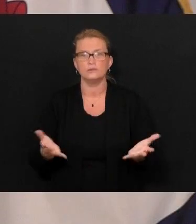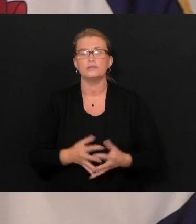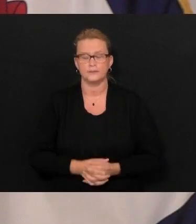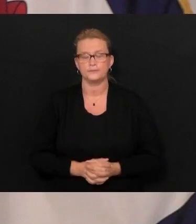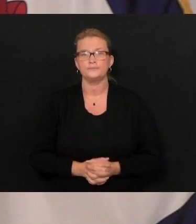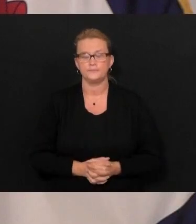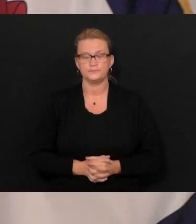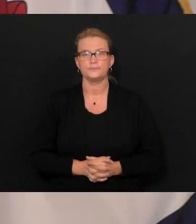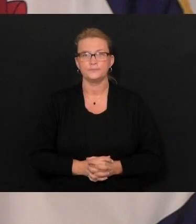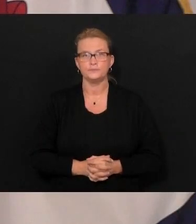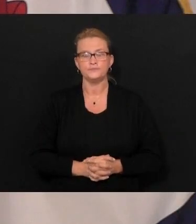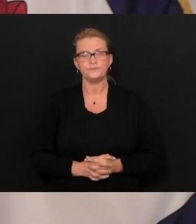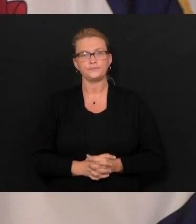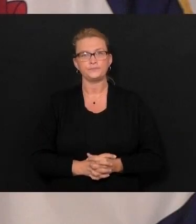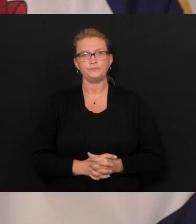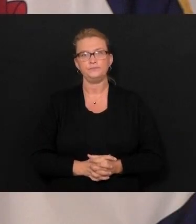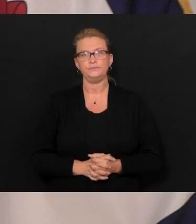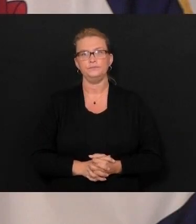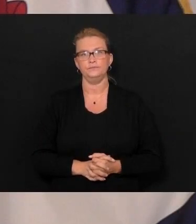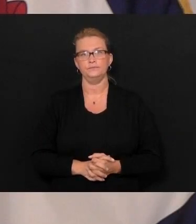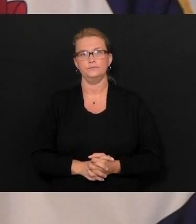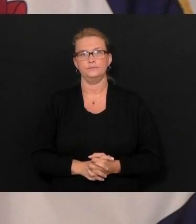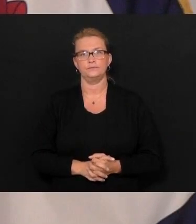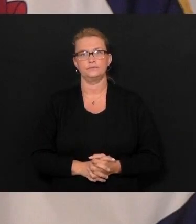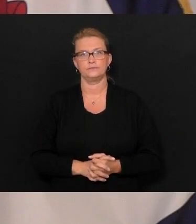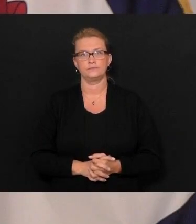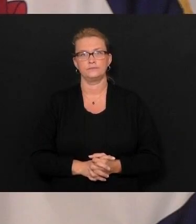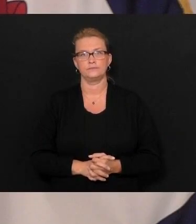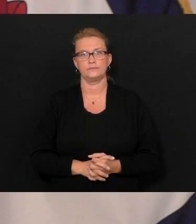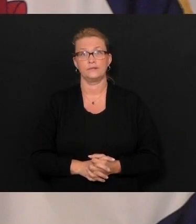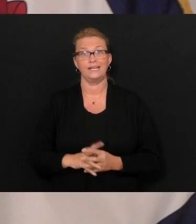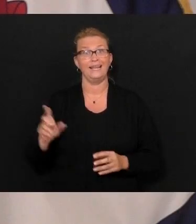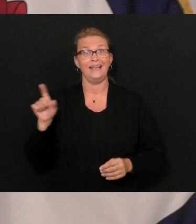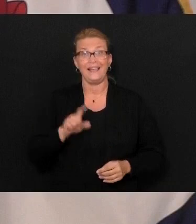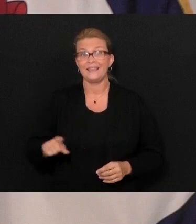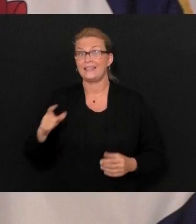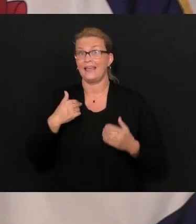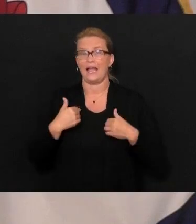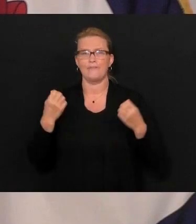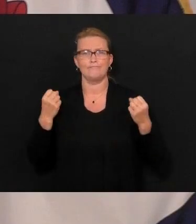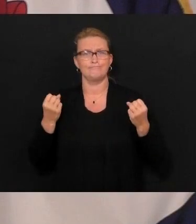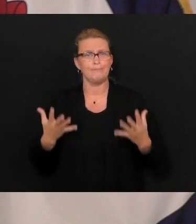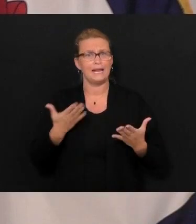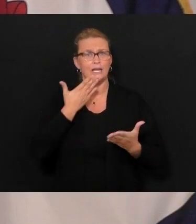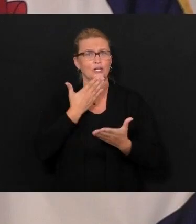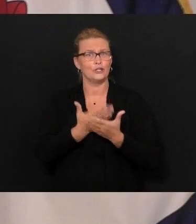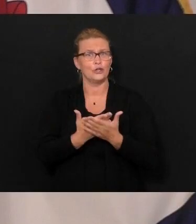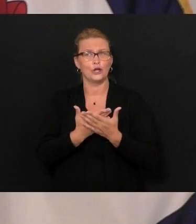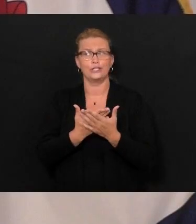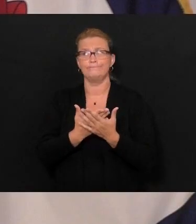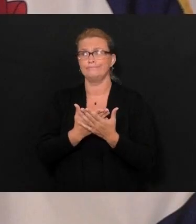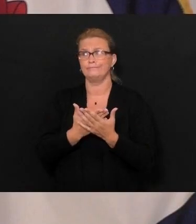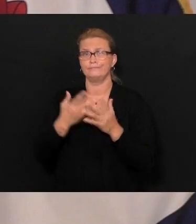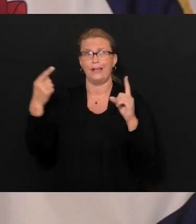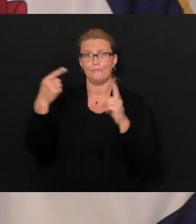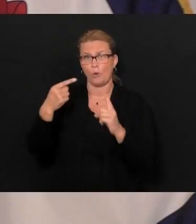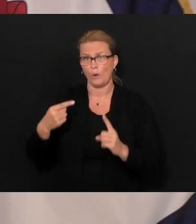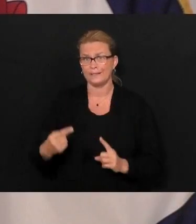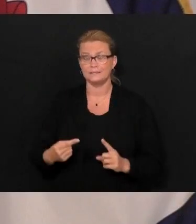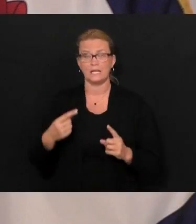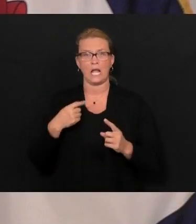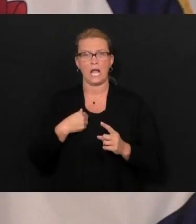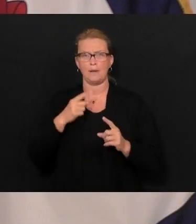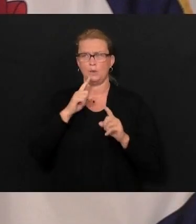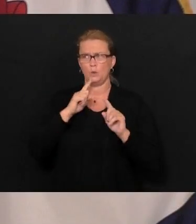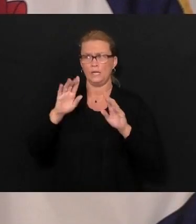and pull it off. You know, they have many really good, strong points that they make, and I'm going to be open-minded all the